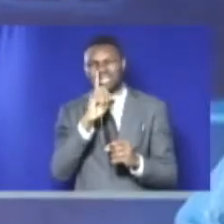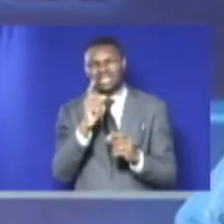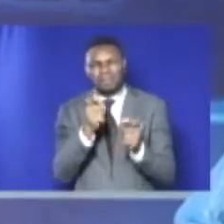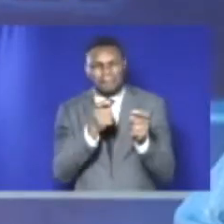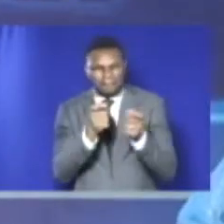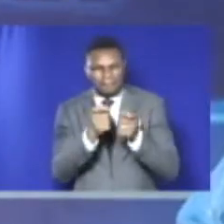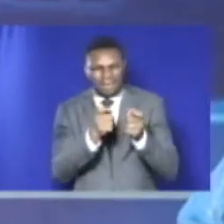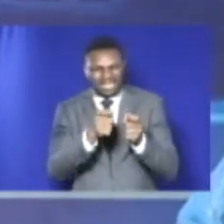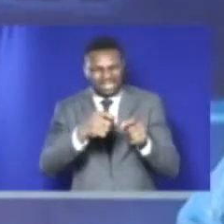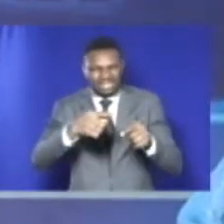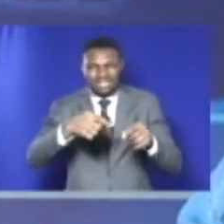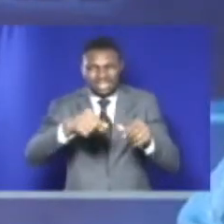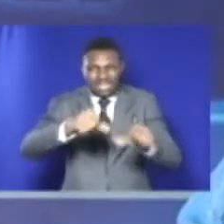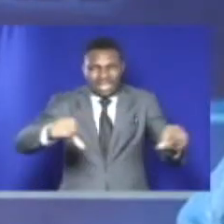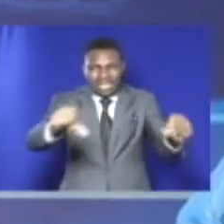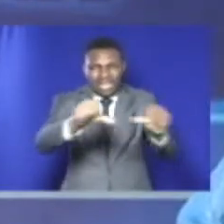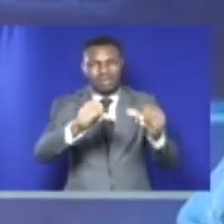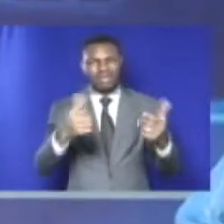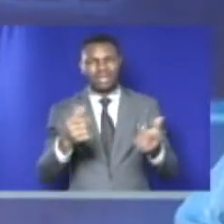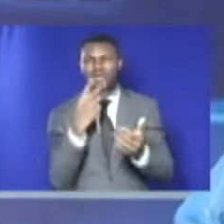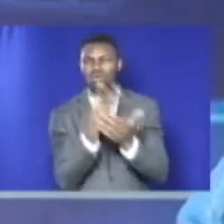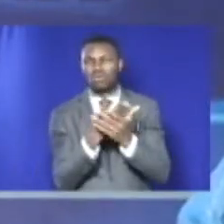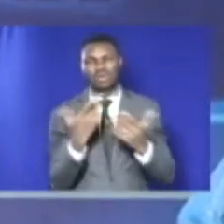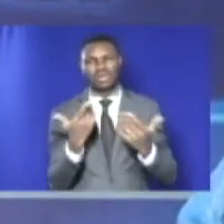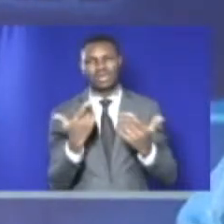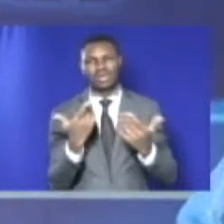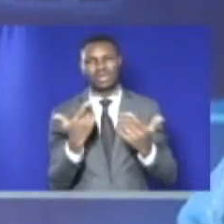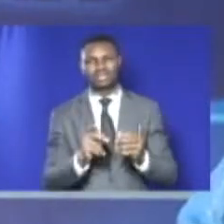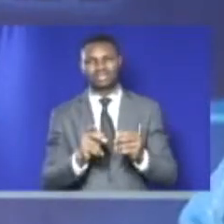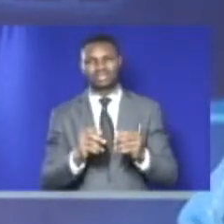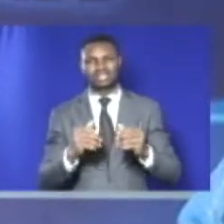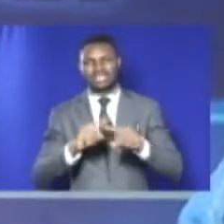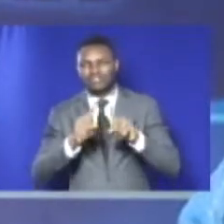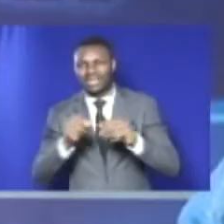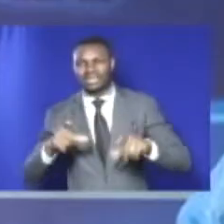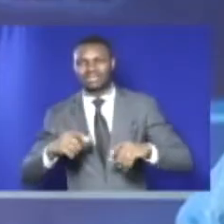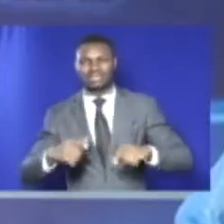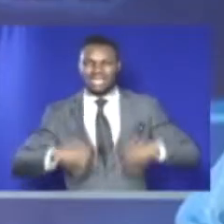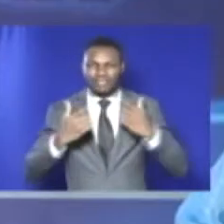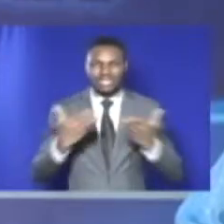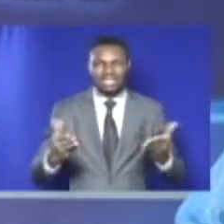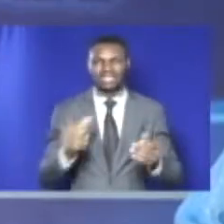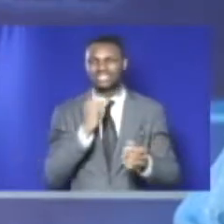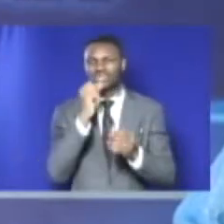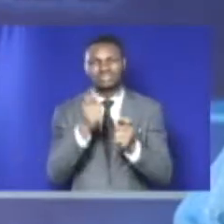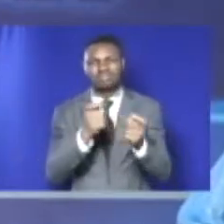vegetations and the biodiversities well.